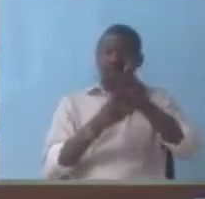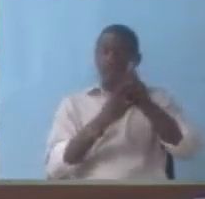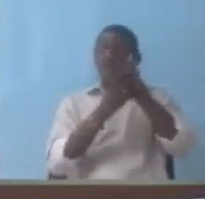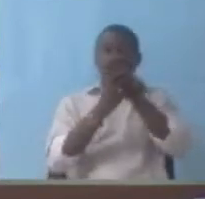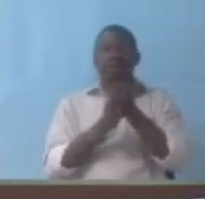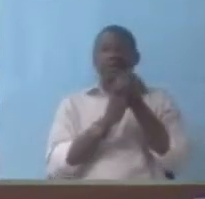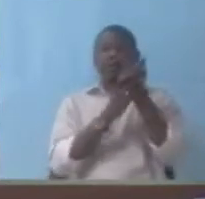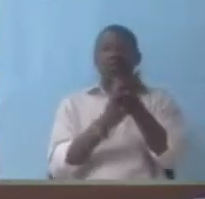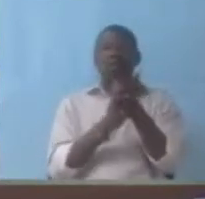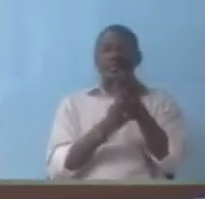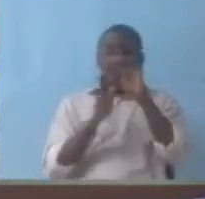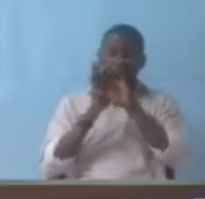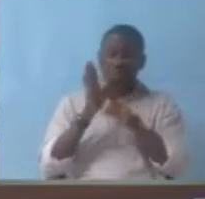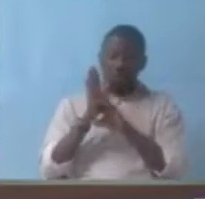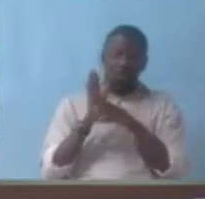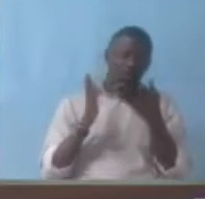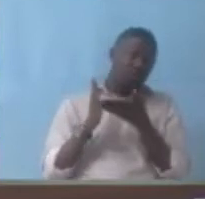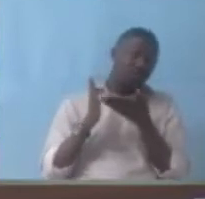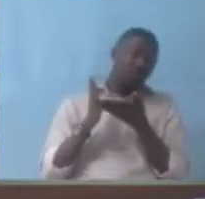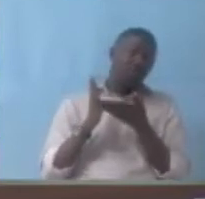1997 Constitution.